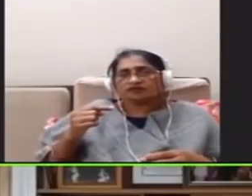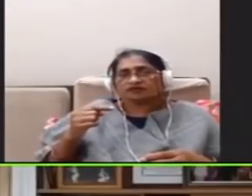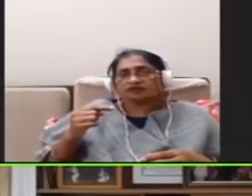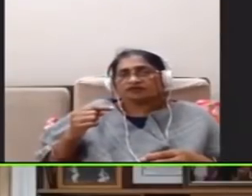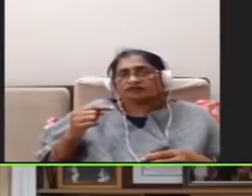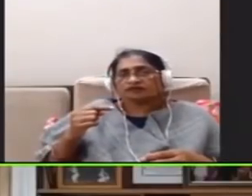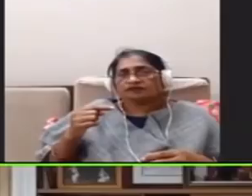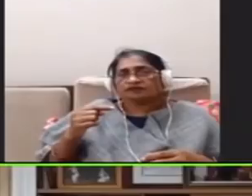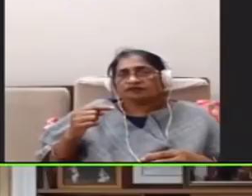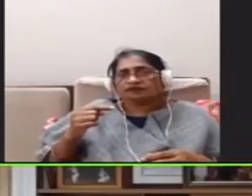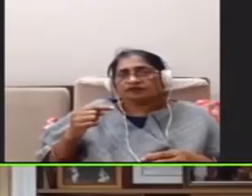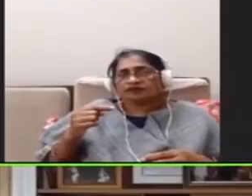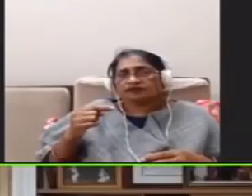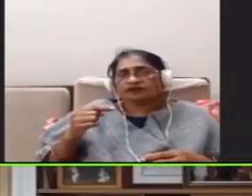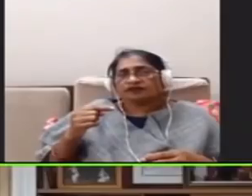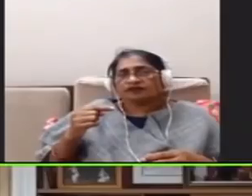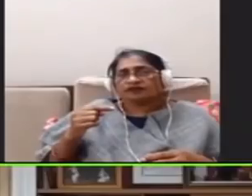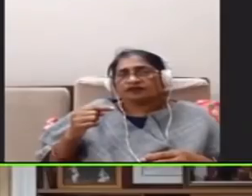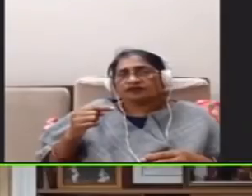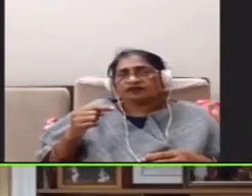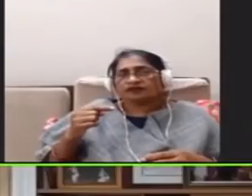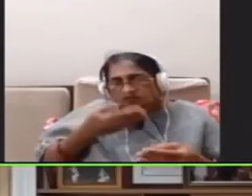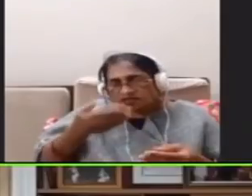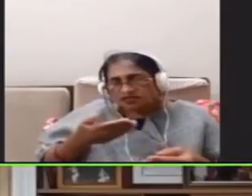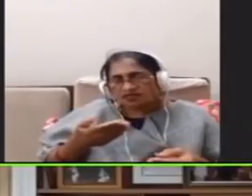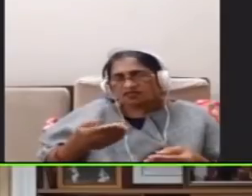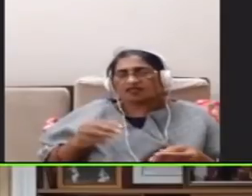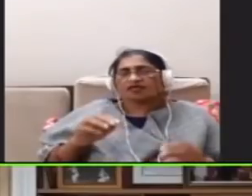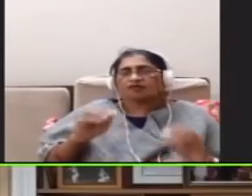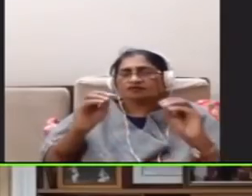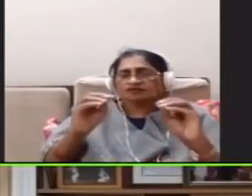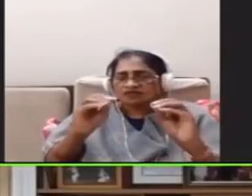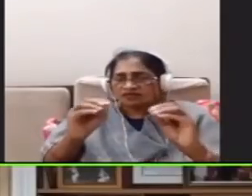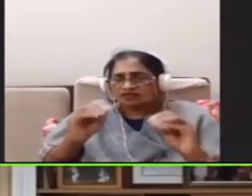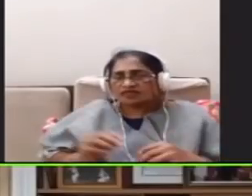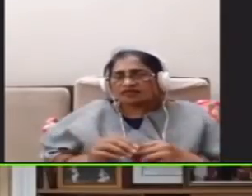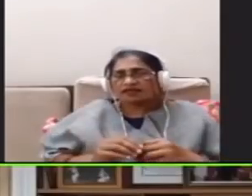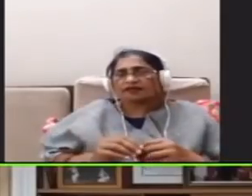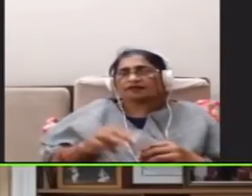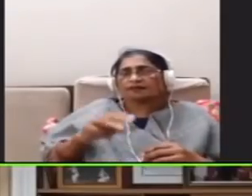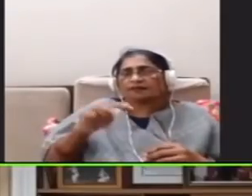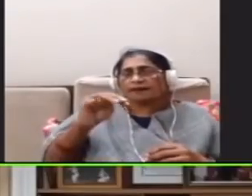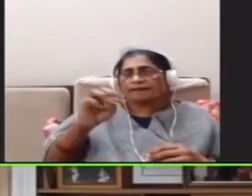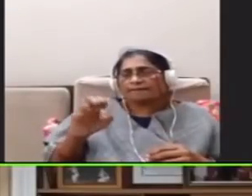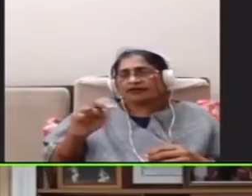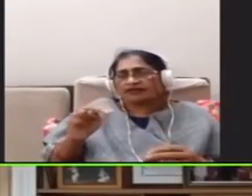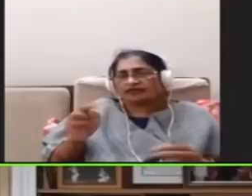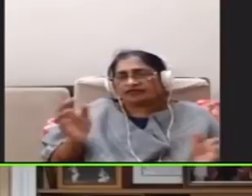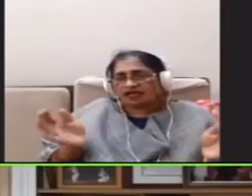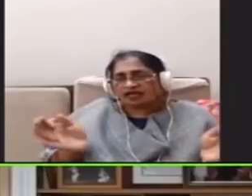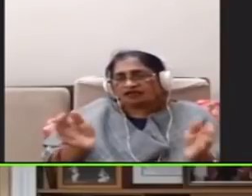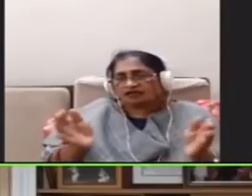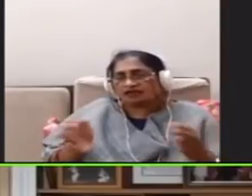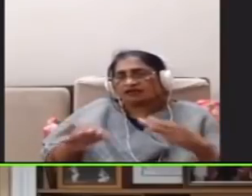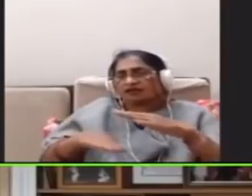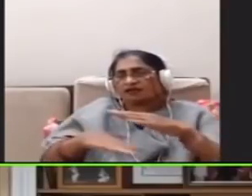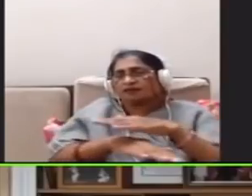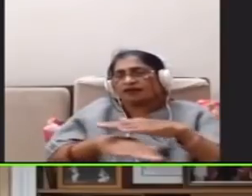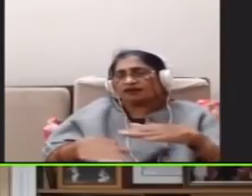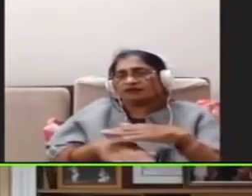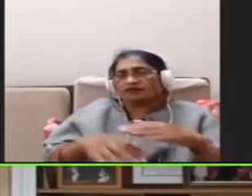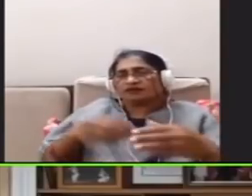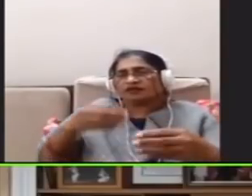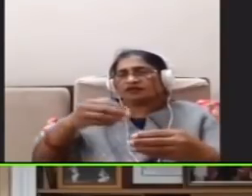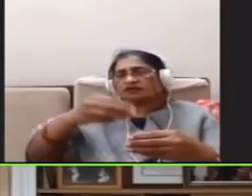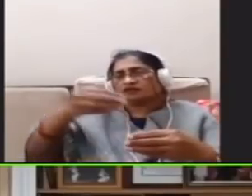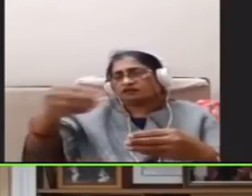you know, nurture them and to mentor them and give them some acknowledged platforms to perform and move. And I can be